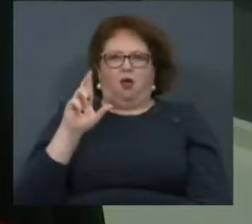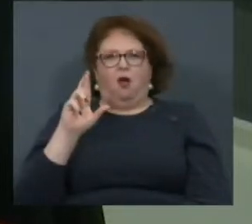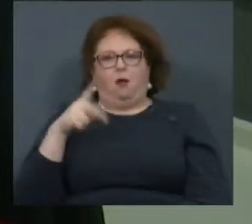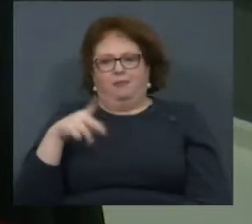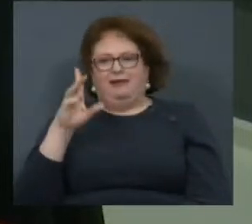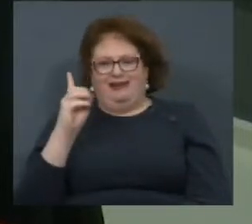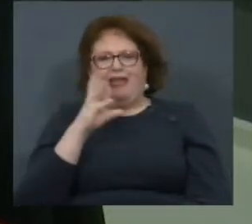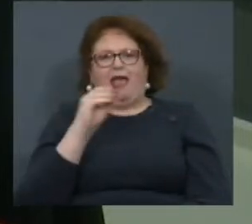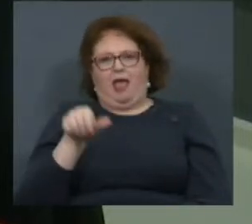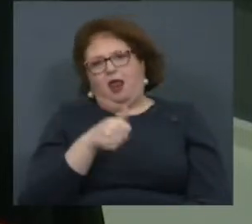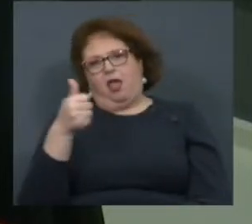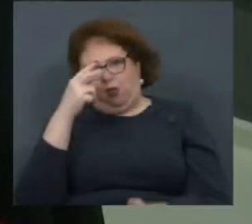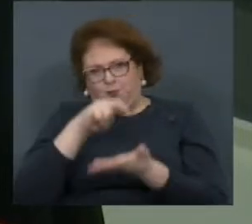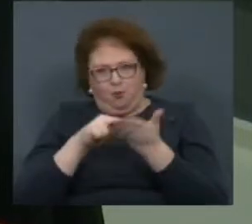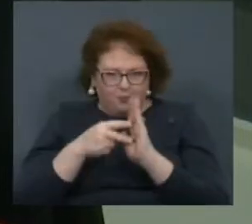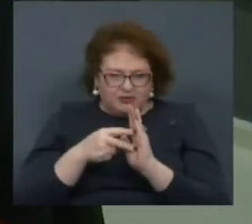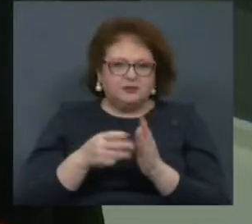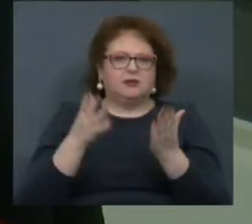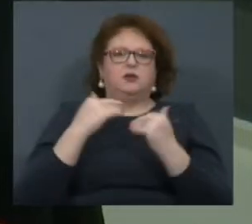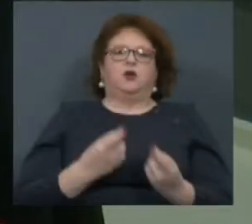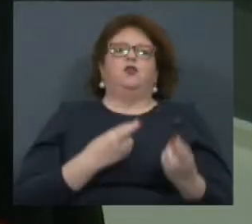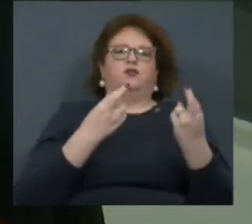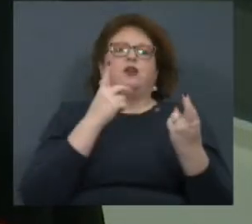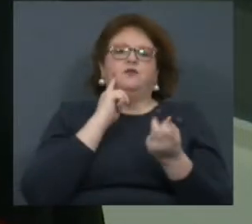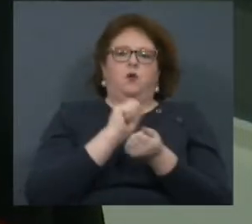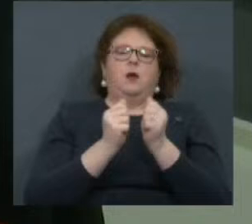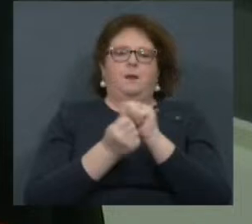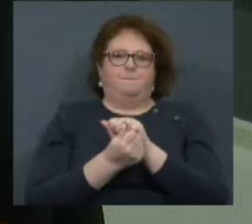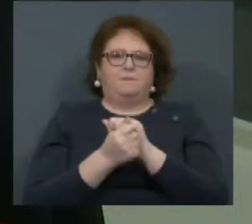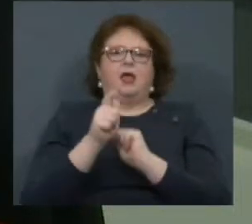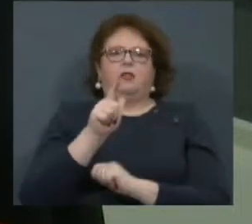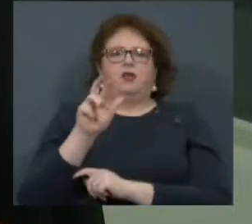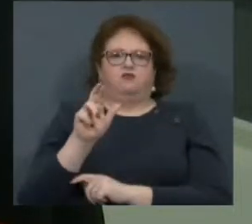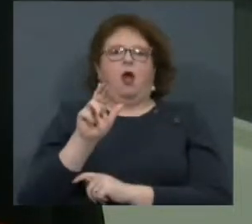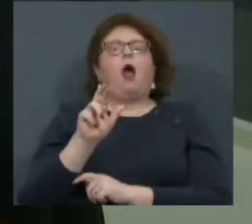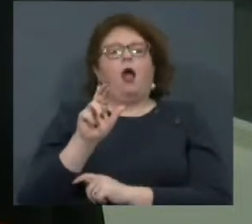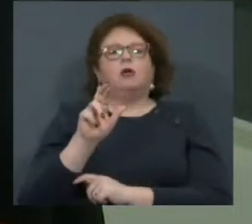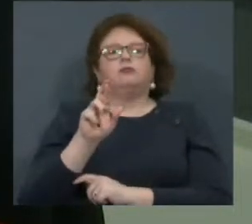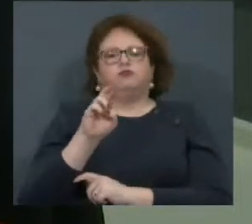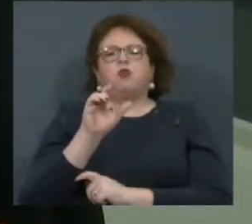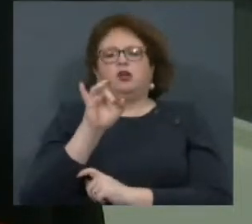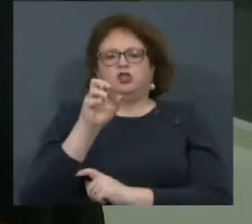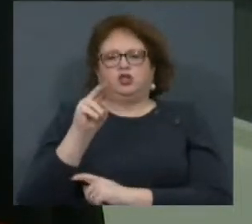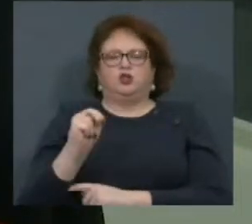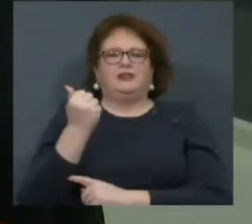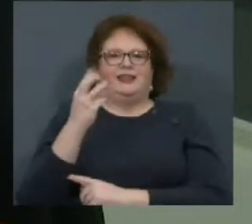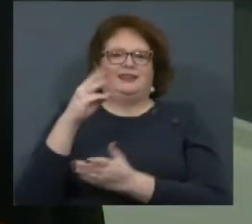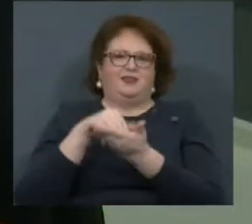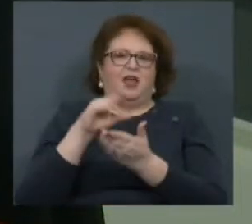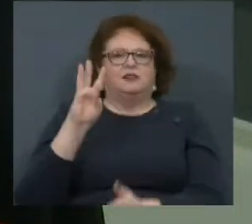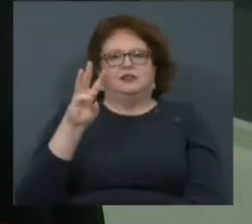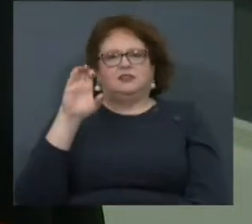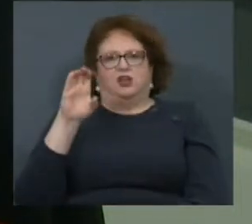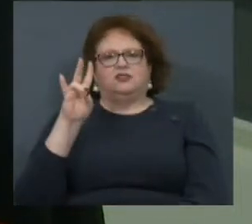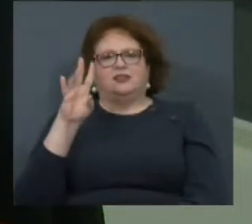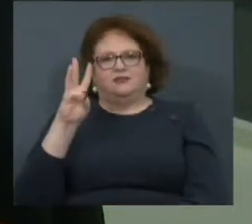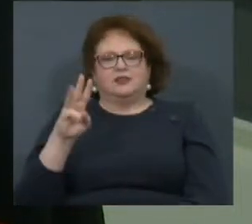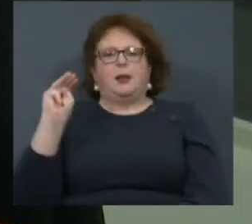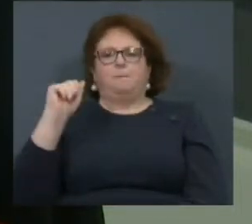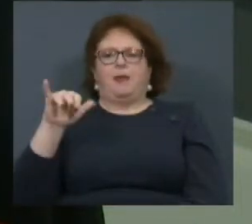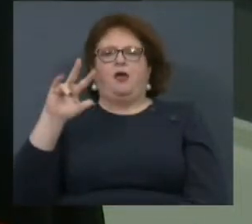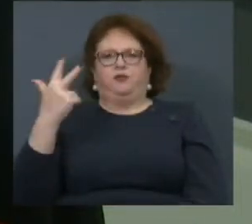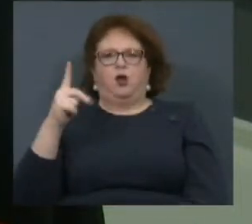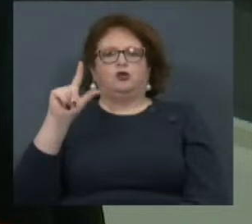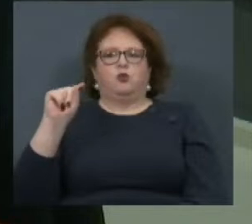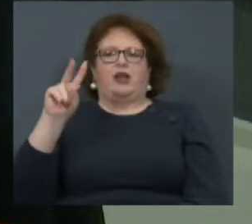other purposes. A resolution to amend Little Rock, Arkansas Resolution Number 15,676, May 3rd, 2022,